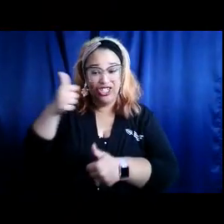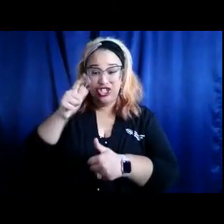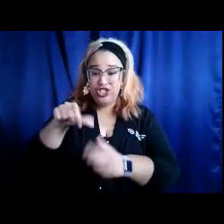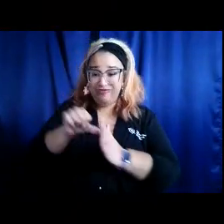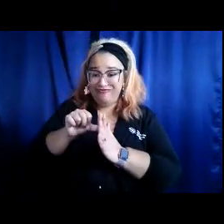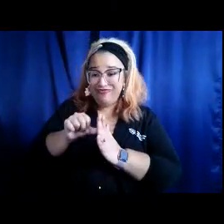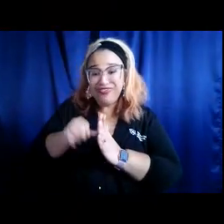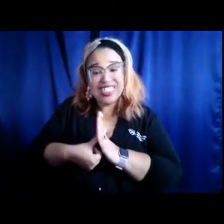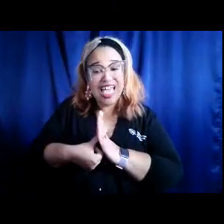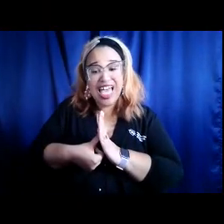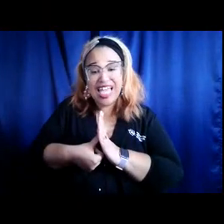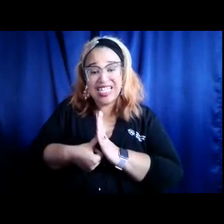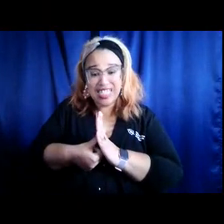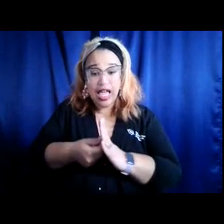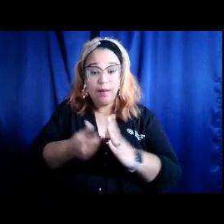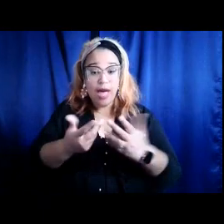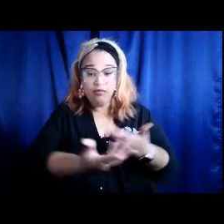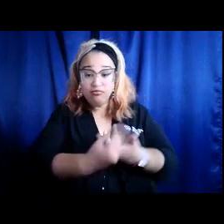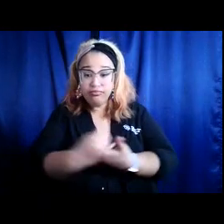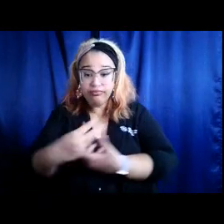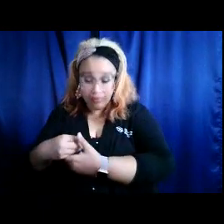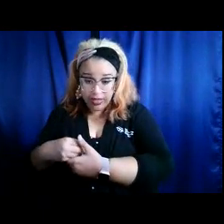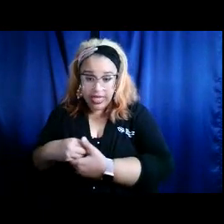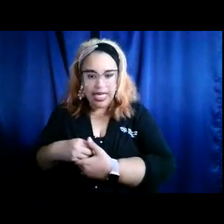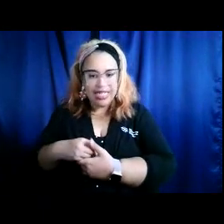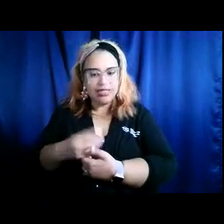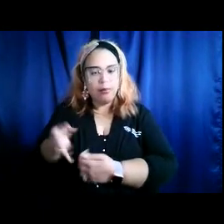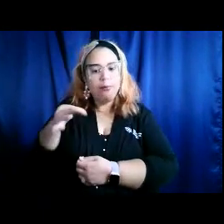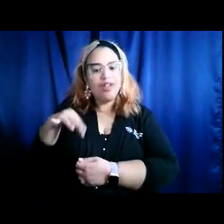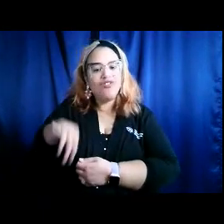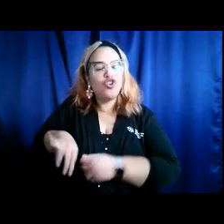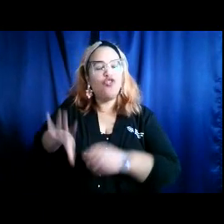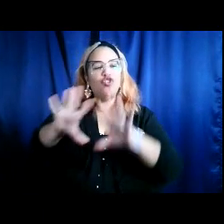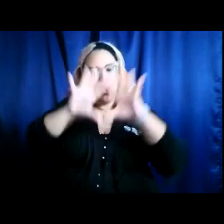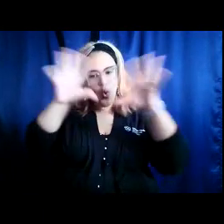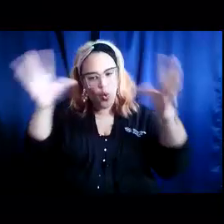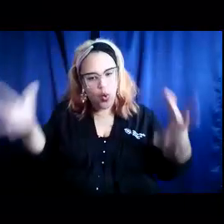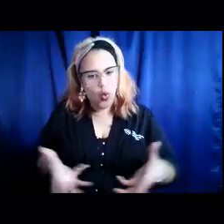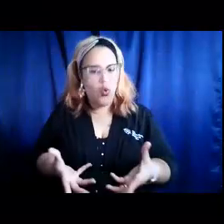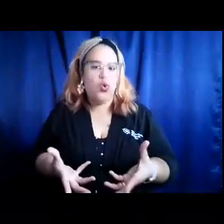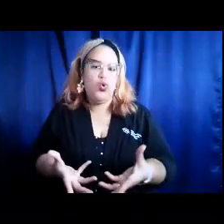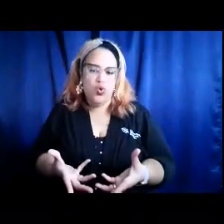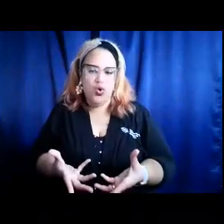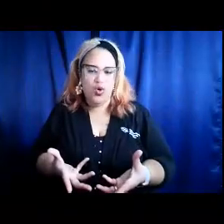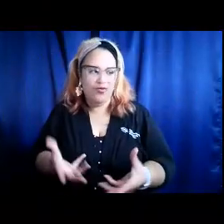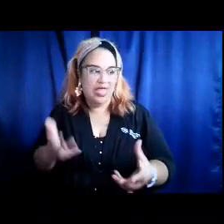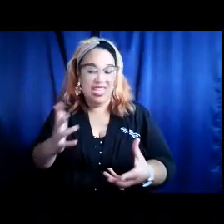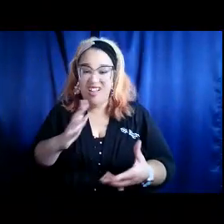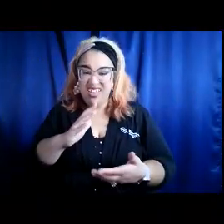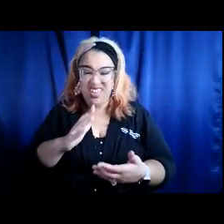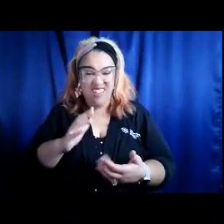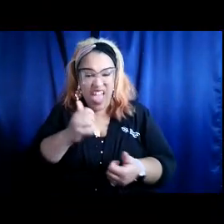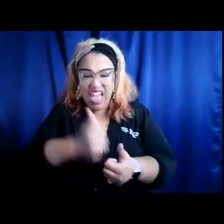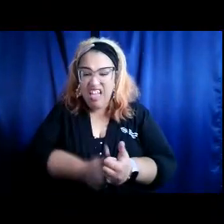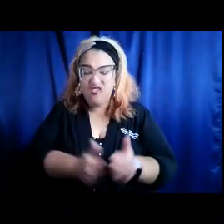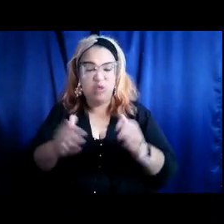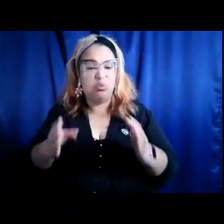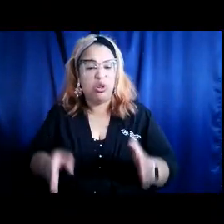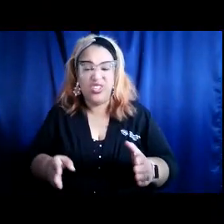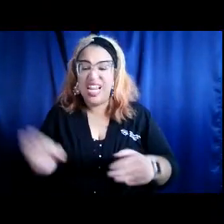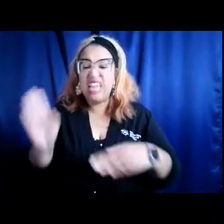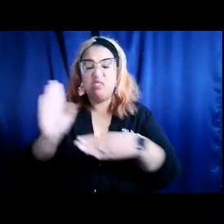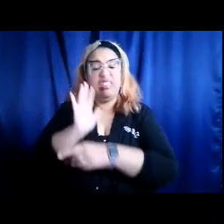one-time initiative, but rather it is a core value that drives long-term success. So when leaders promote inclusion,